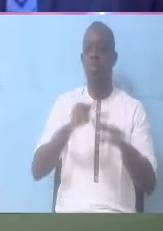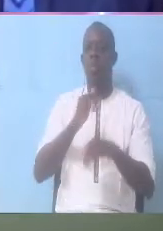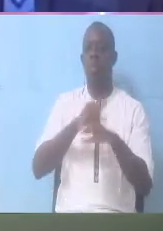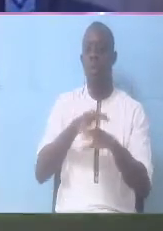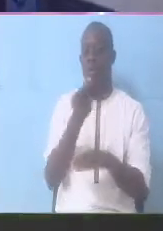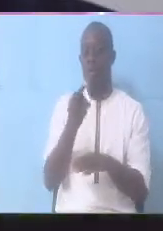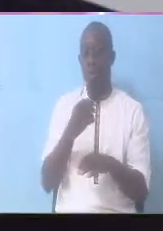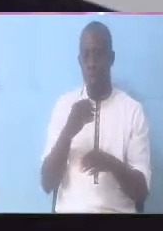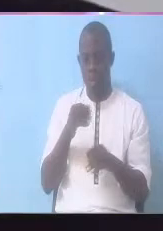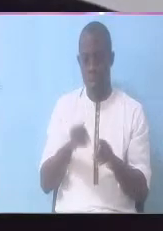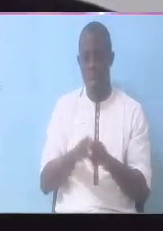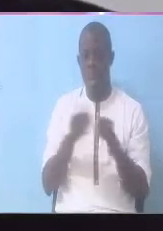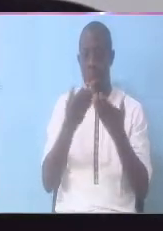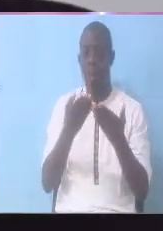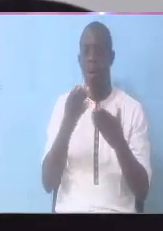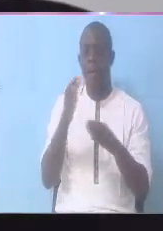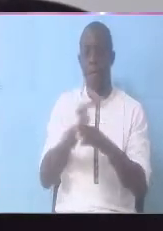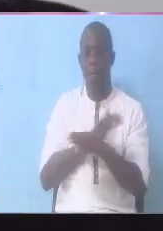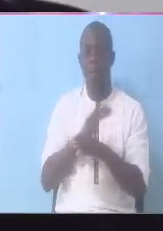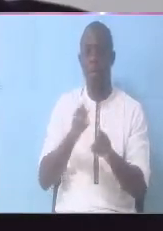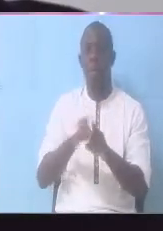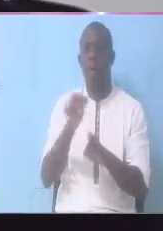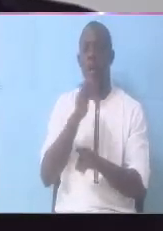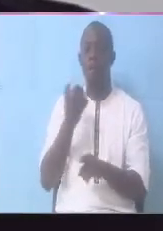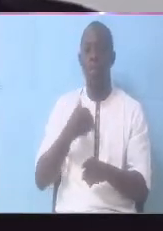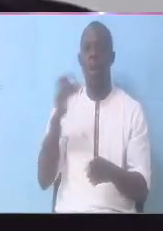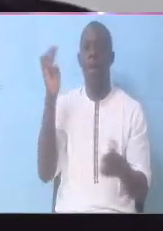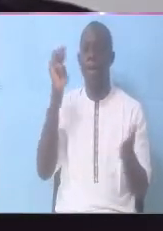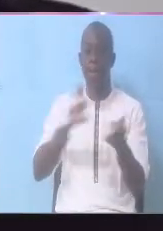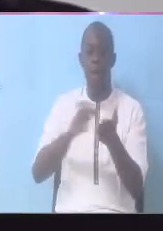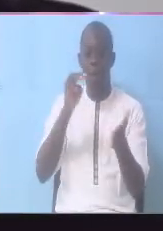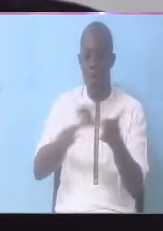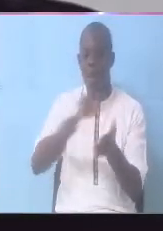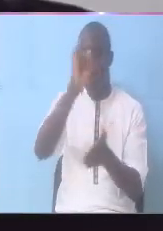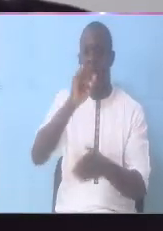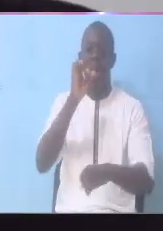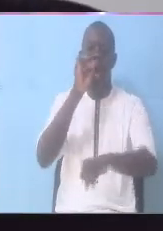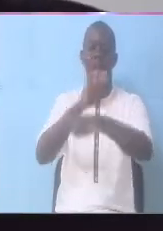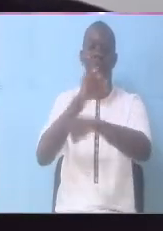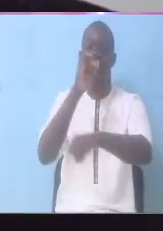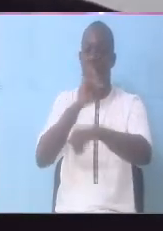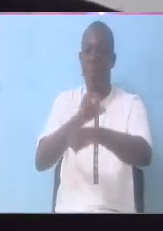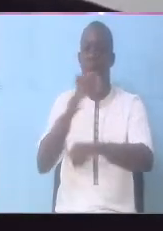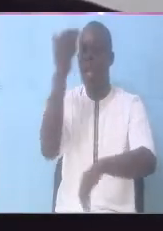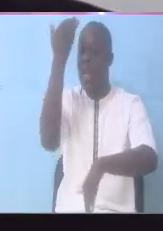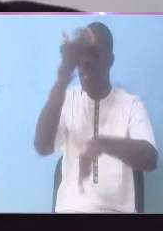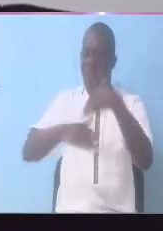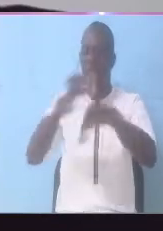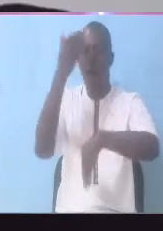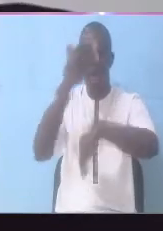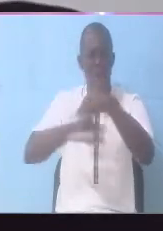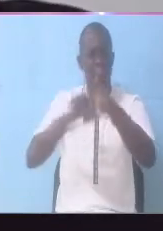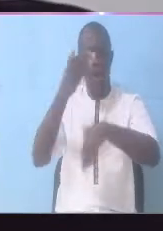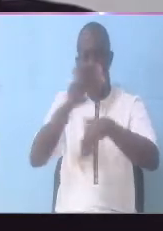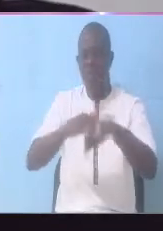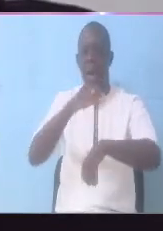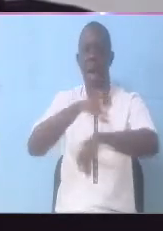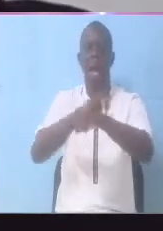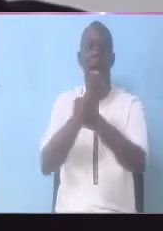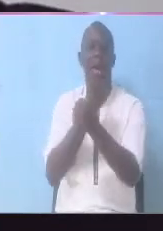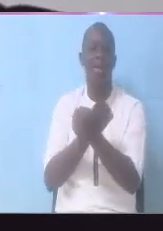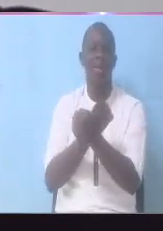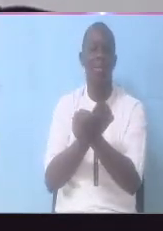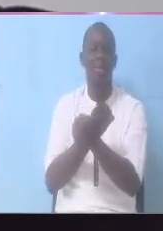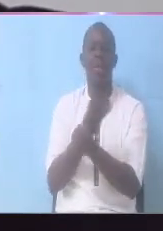listen, when Jam, in fact, he was advised in a million years, let him never ever arrest Lawyer Dabo, because as long as Lawyer Dabo is free, there will